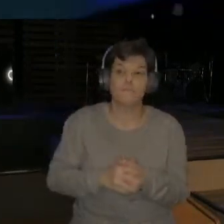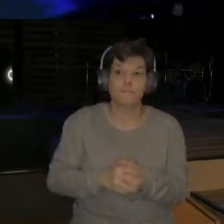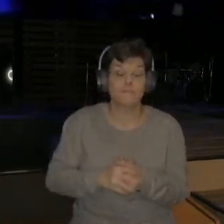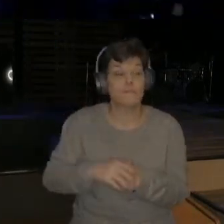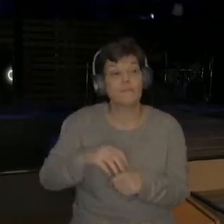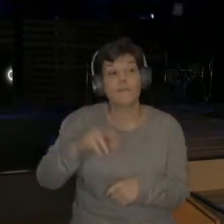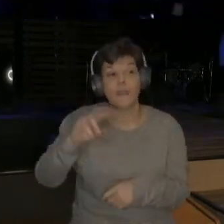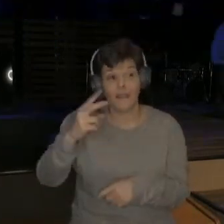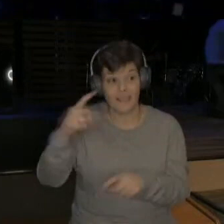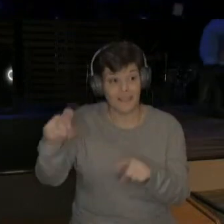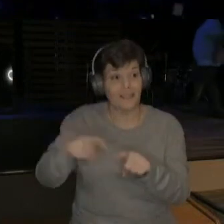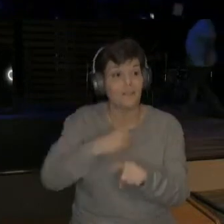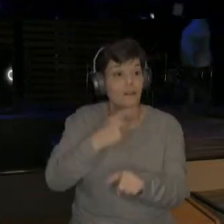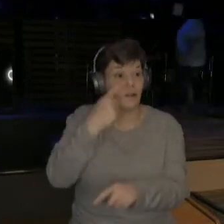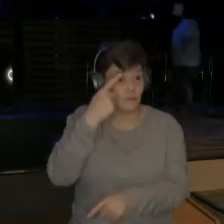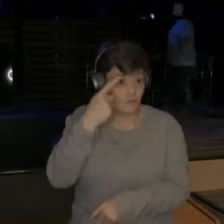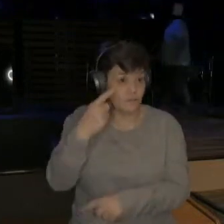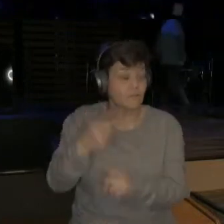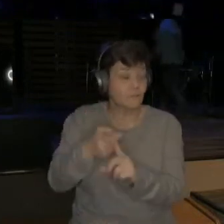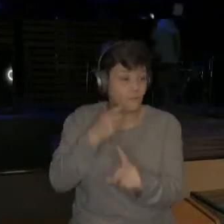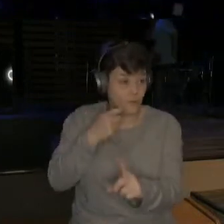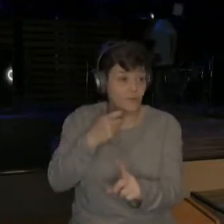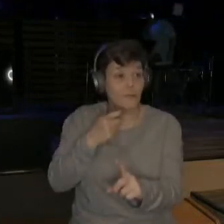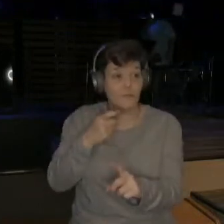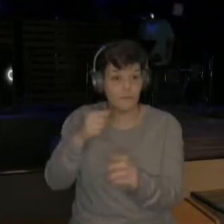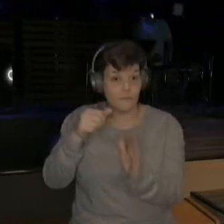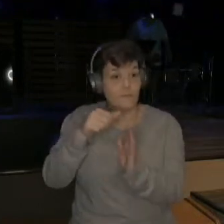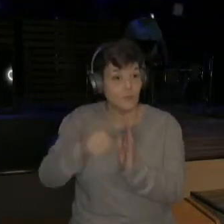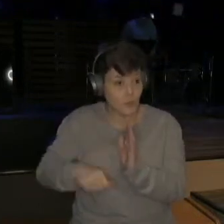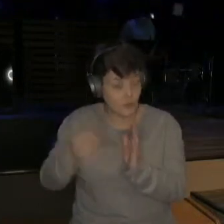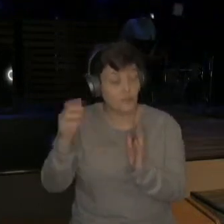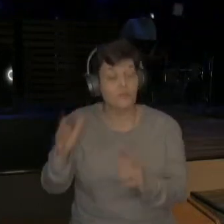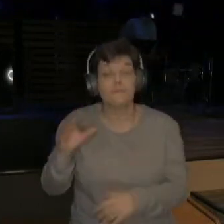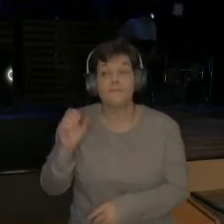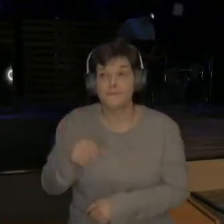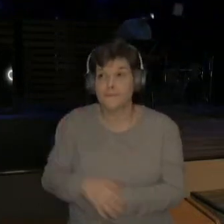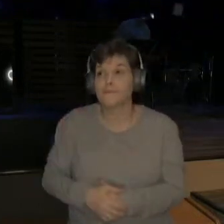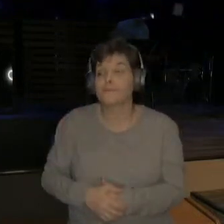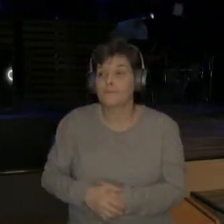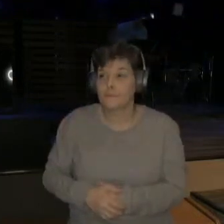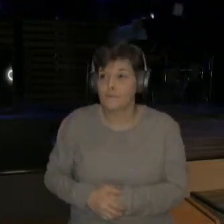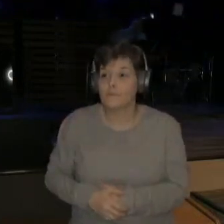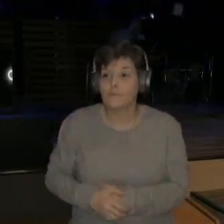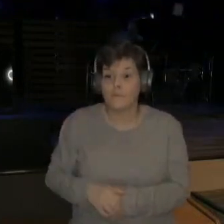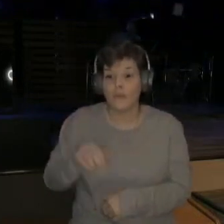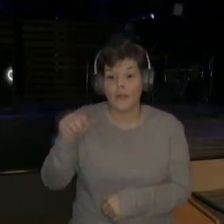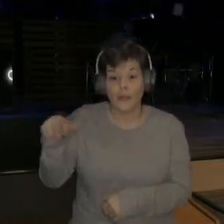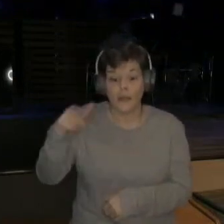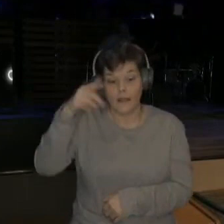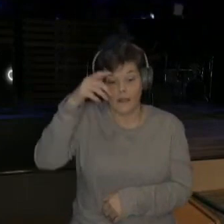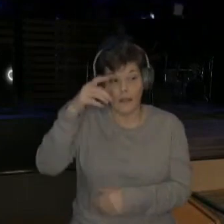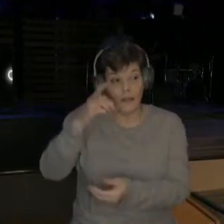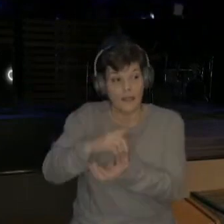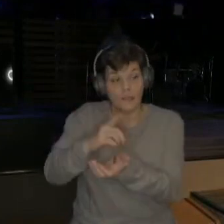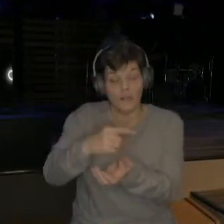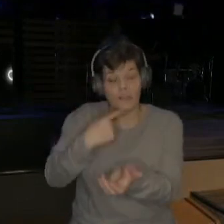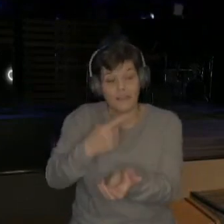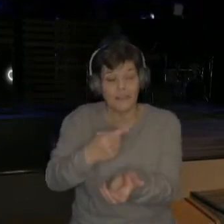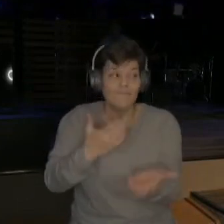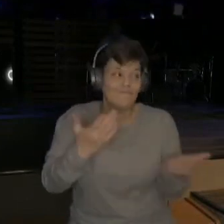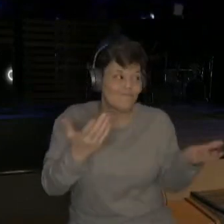also from her transplant surgeon at Baylor. He told Brenda about a 23-year-old